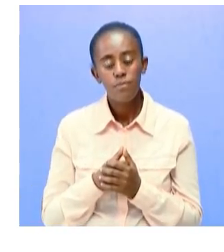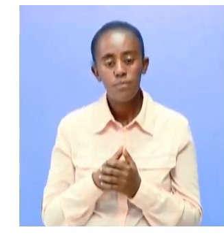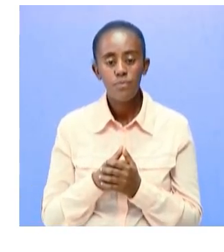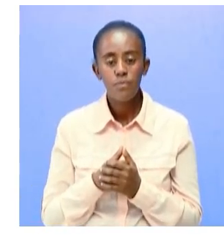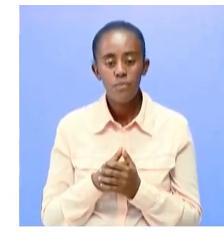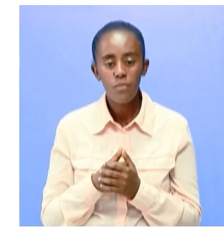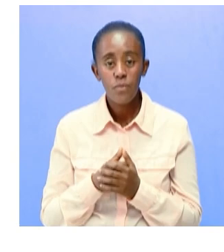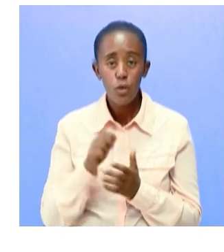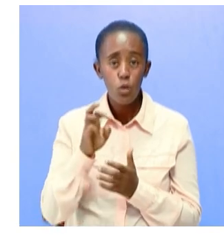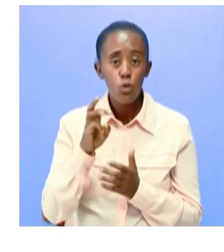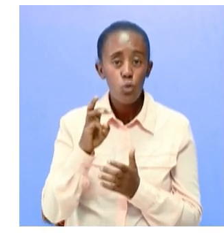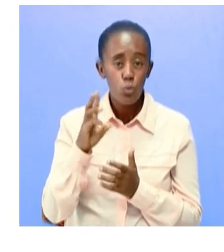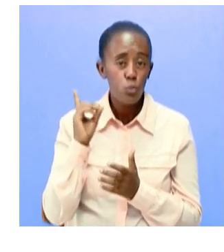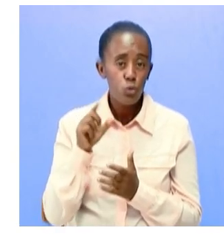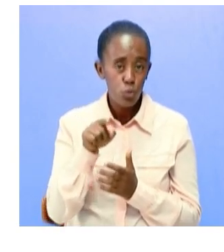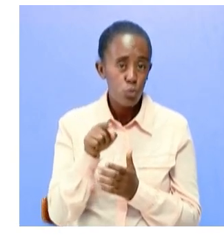would you show me